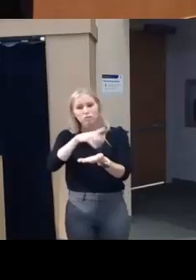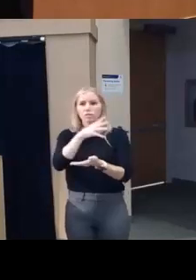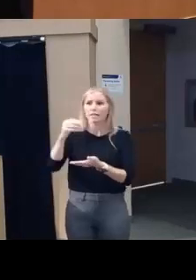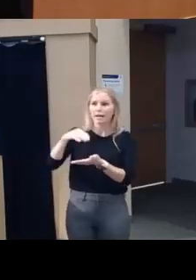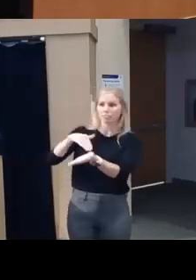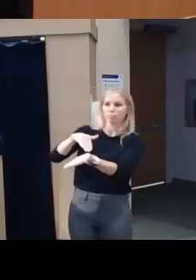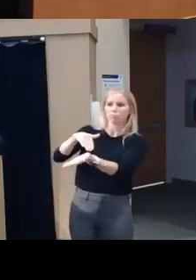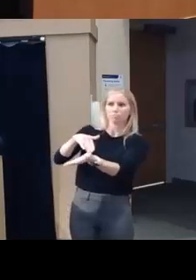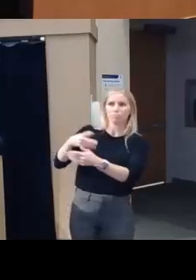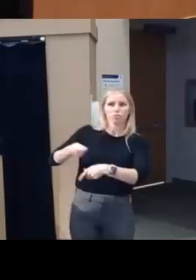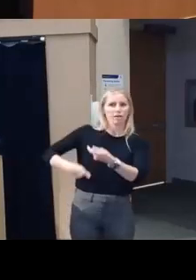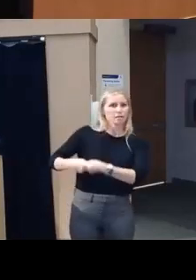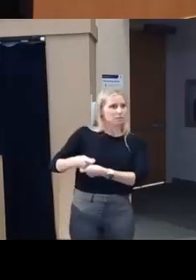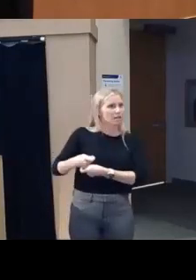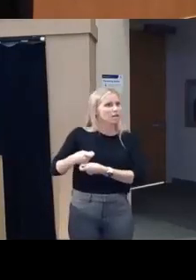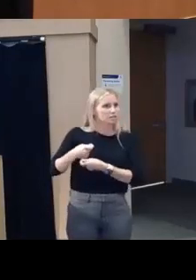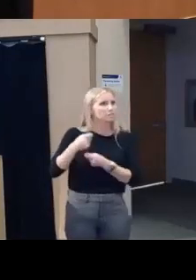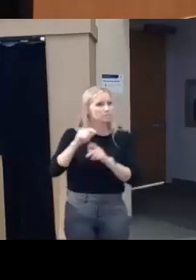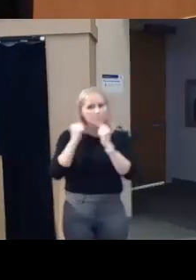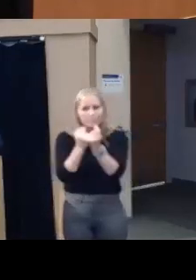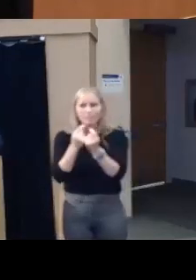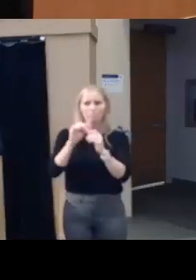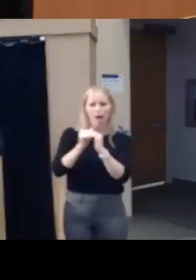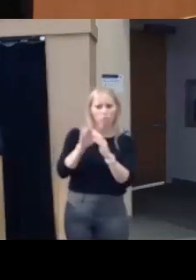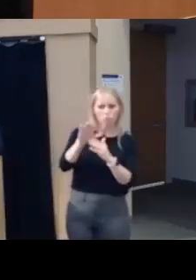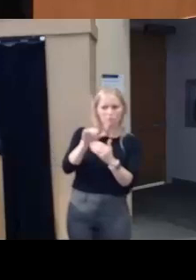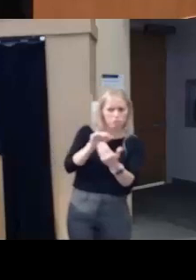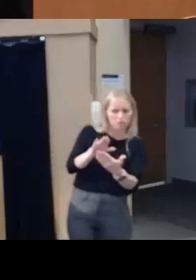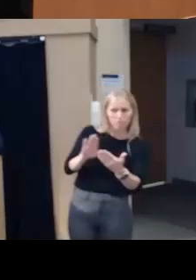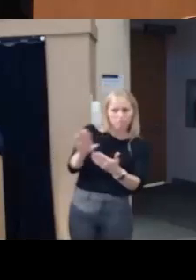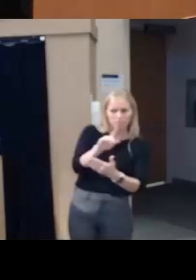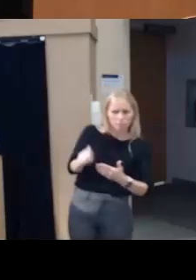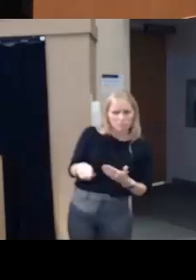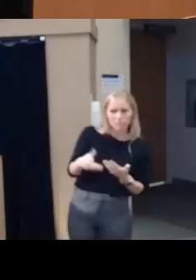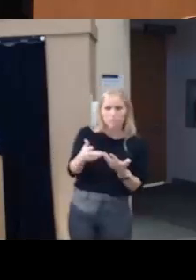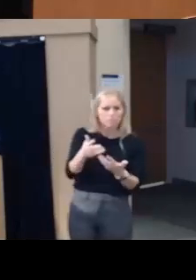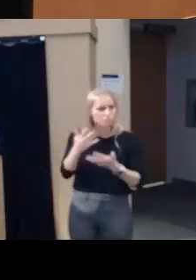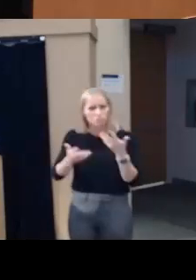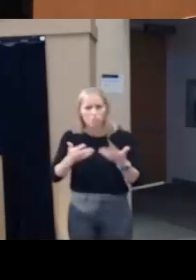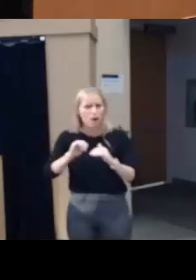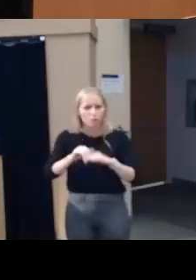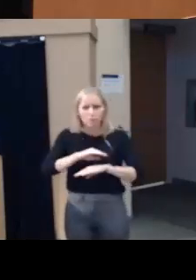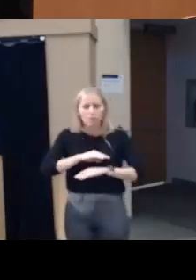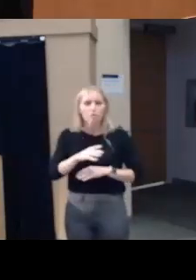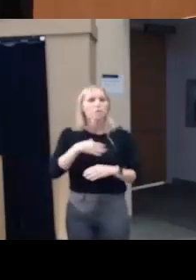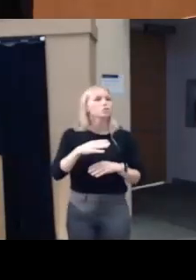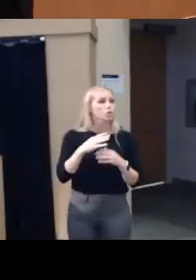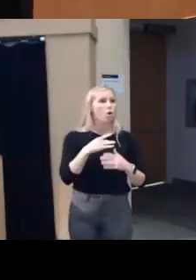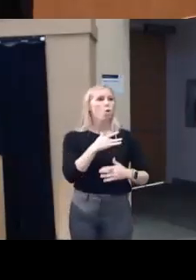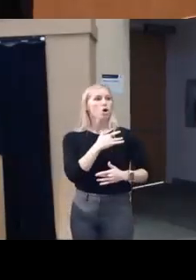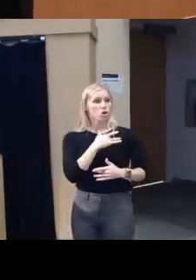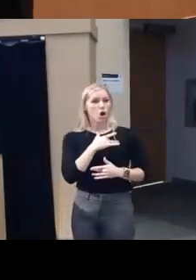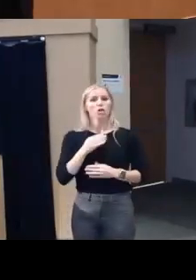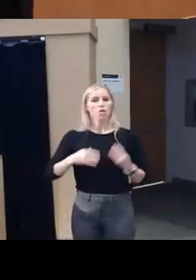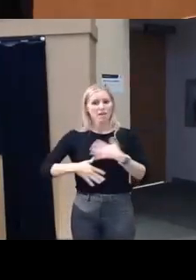we can comprehensively address substance use disorder needs for that population. We're working with cardiology and cardiothoracic surgery as we think